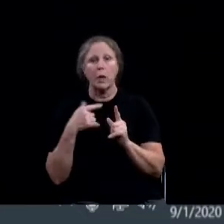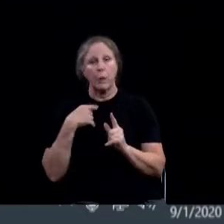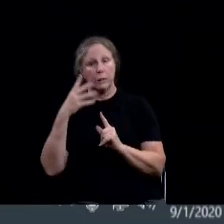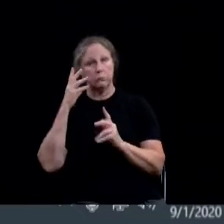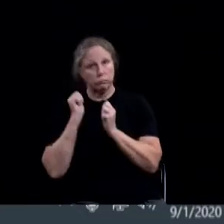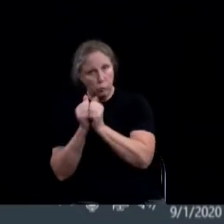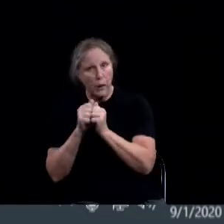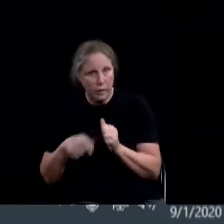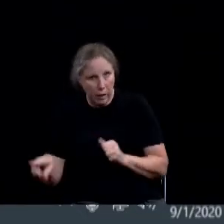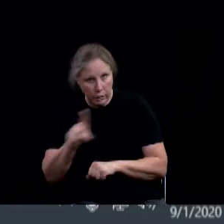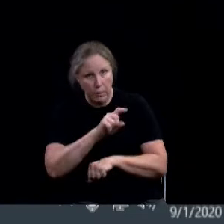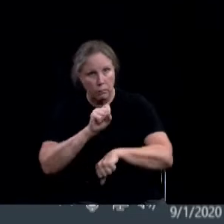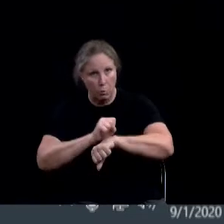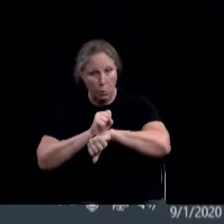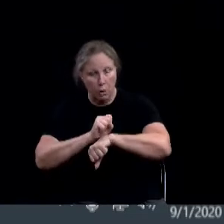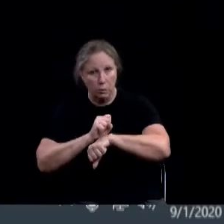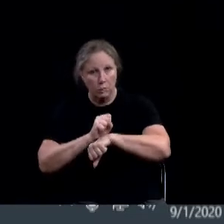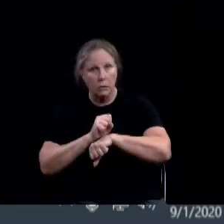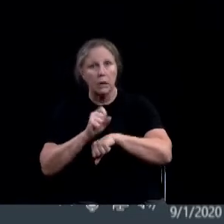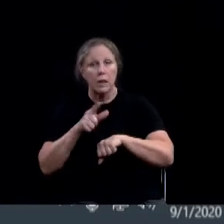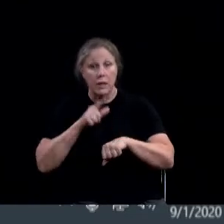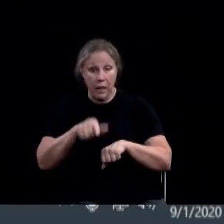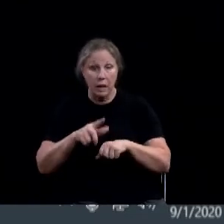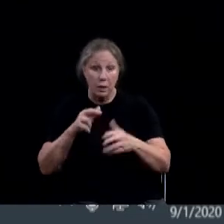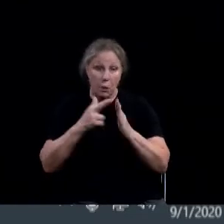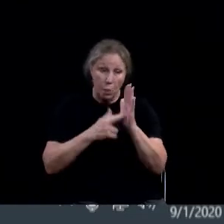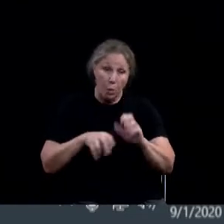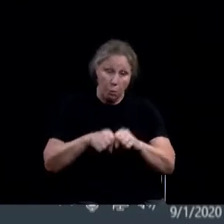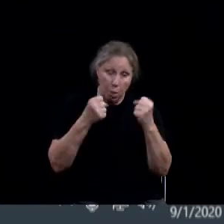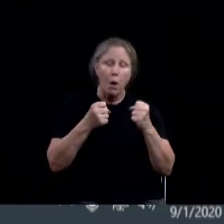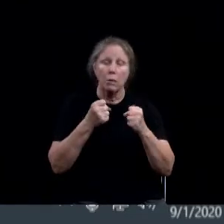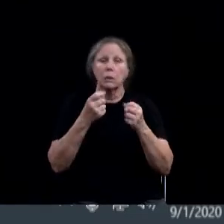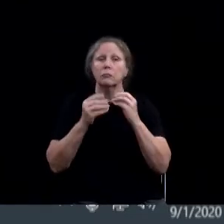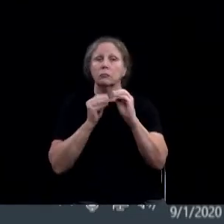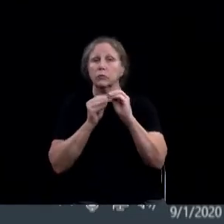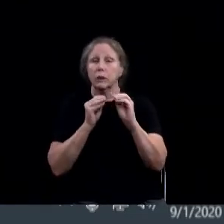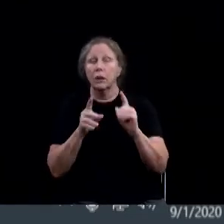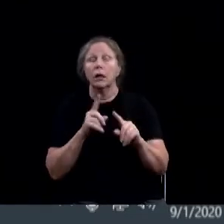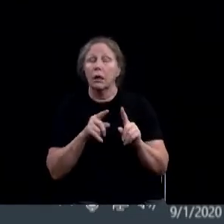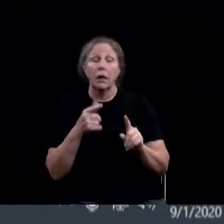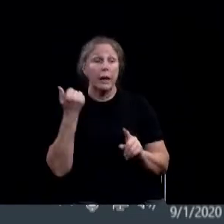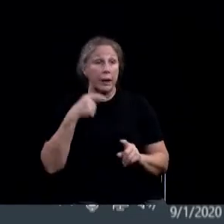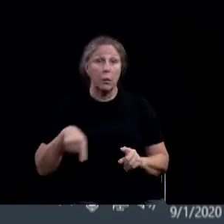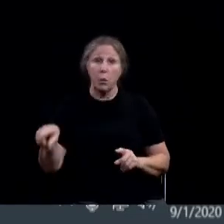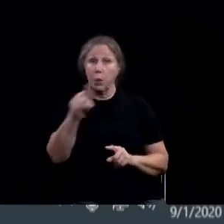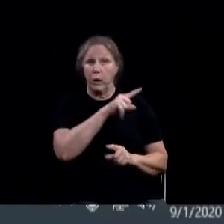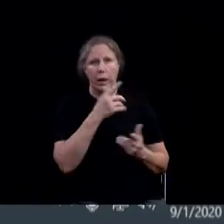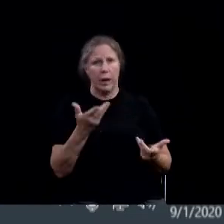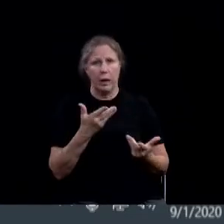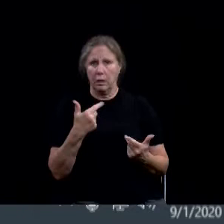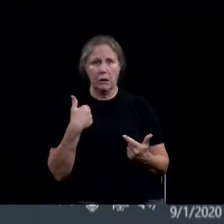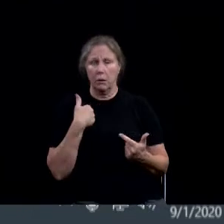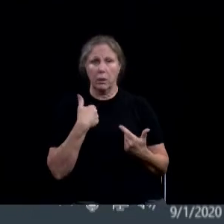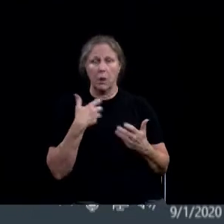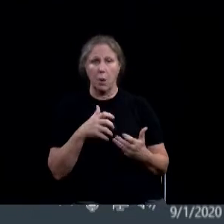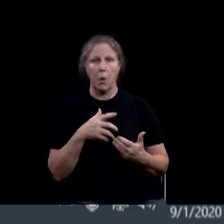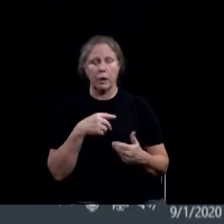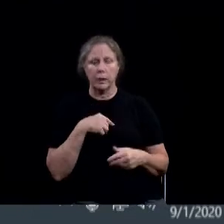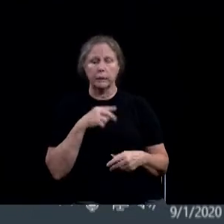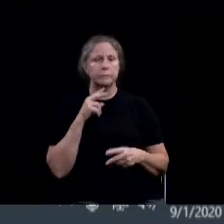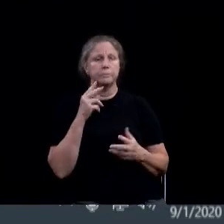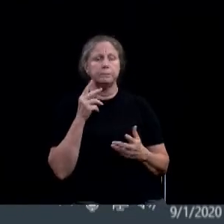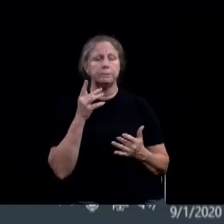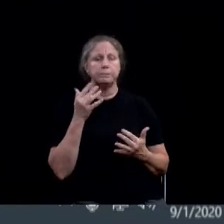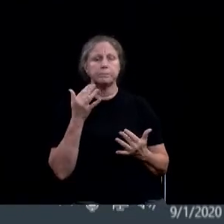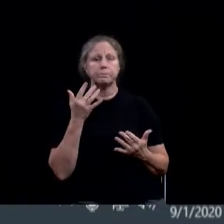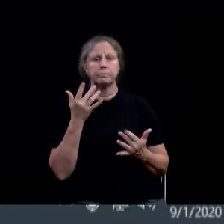violations handled. Because I don't think any one of us on council wants to look and see violations going up. We want to see at